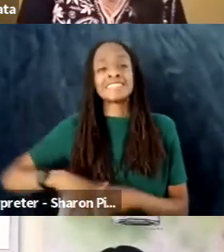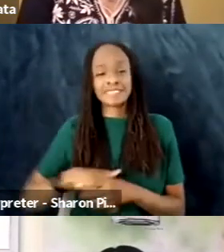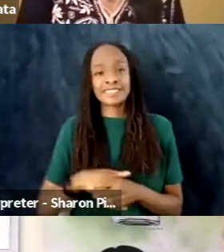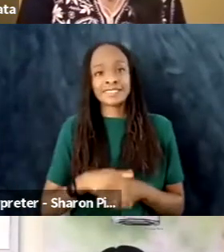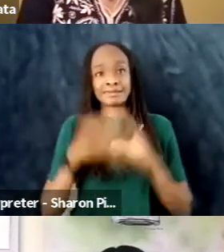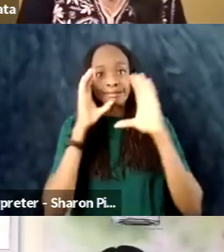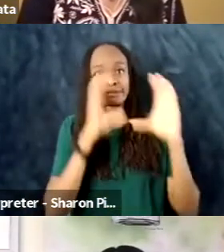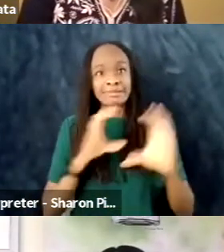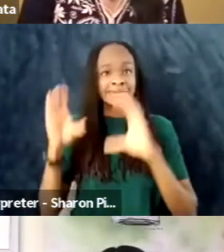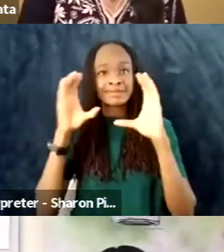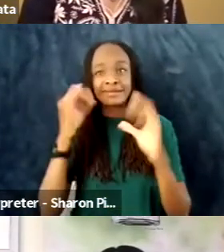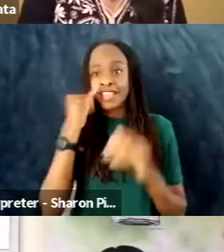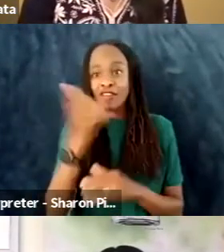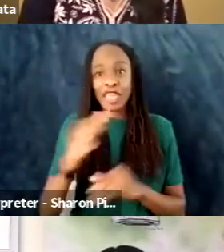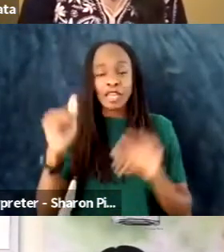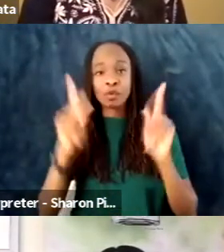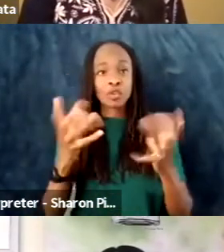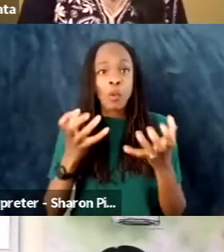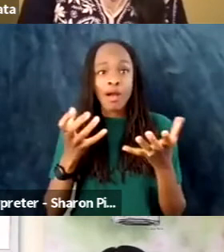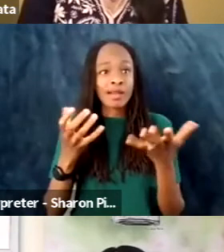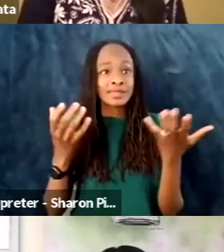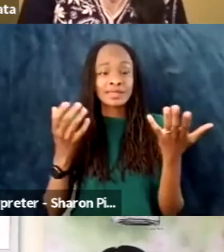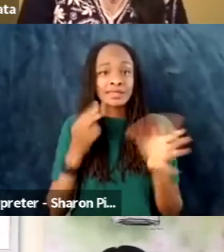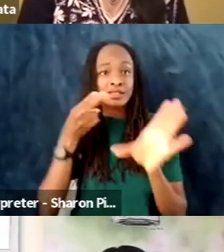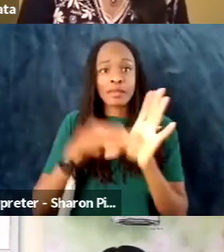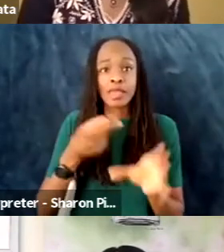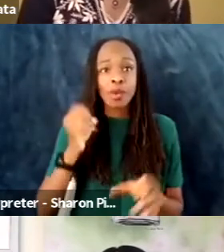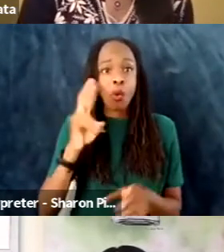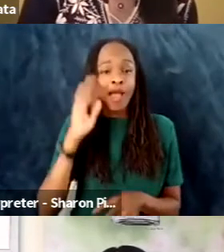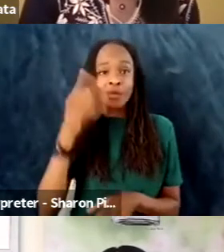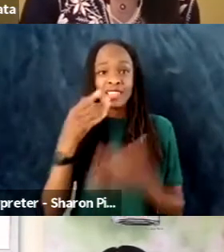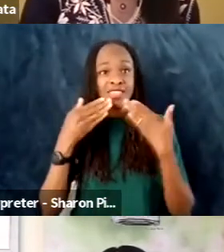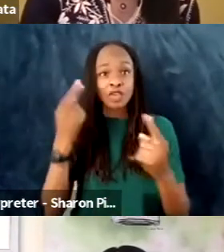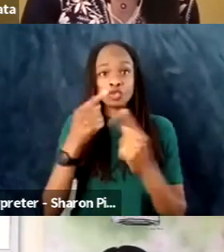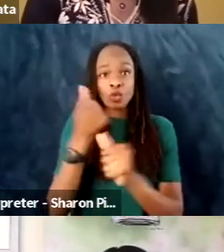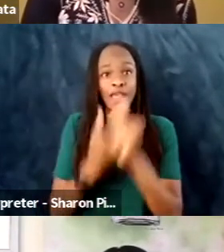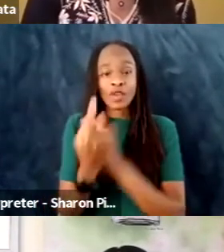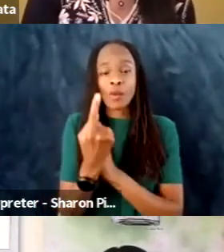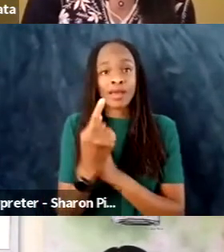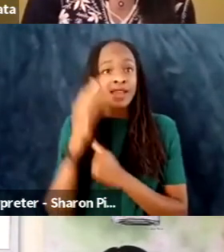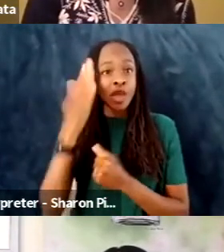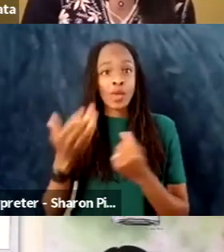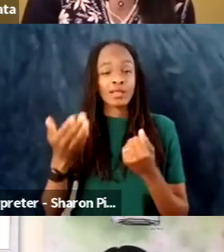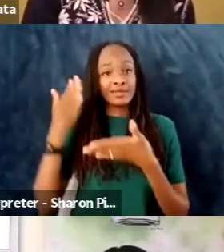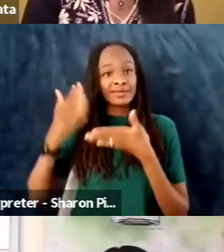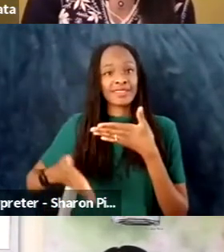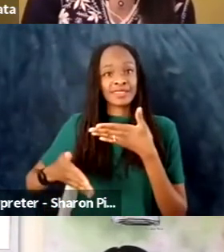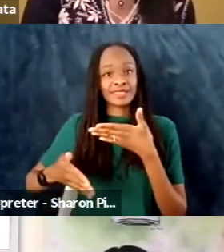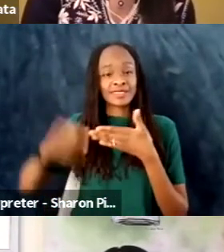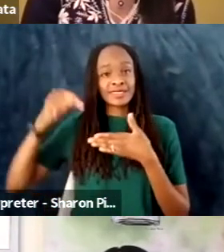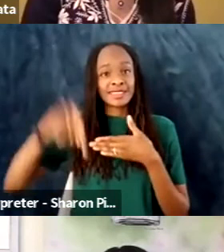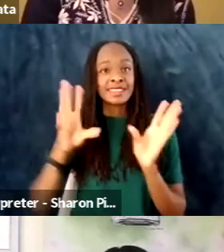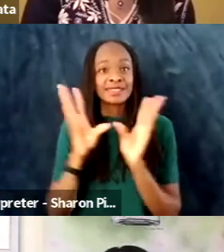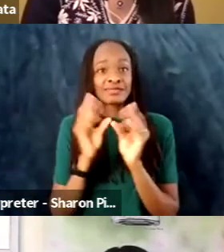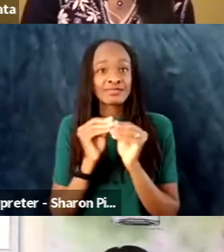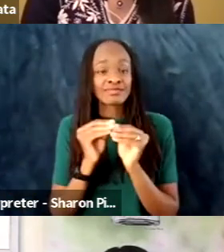if anyone wants to jump in, or I will just thank everyone and we will close the session. So